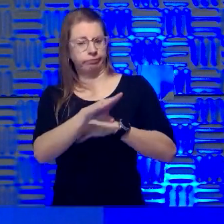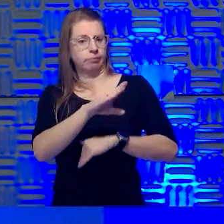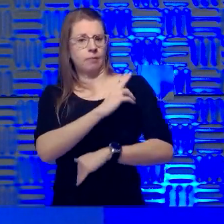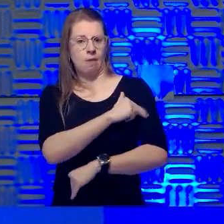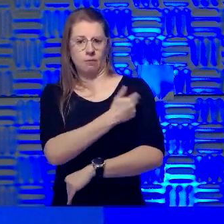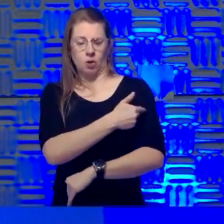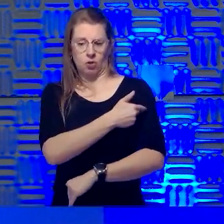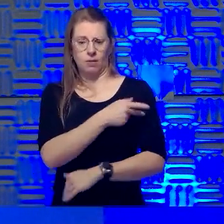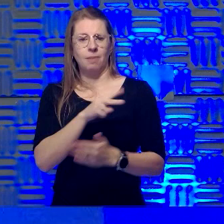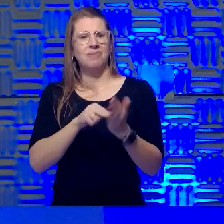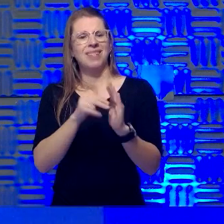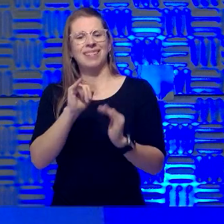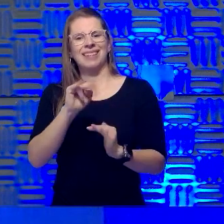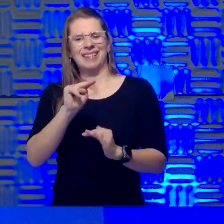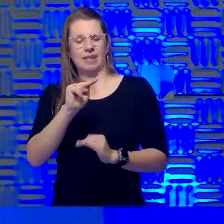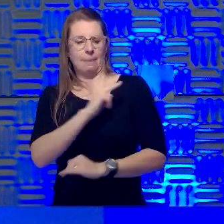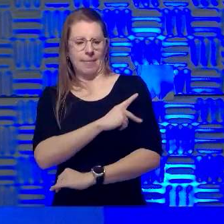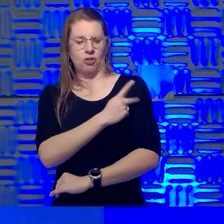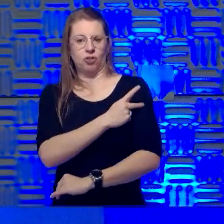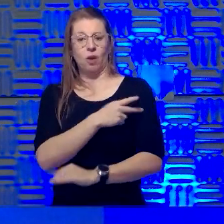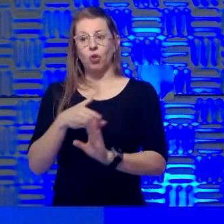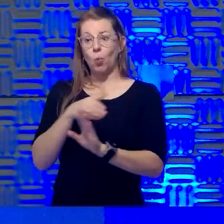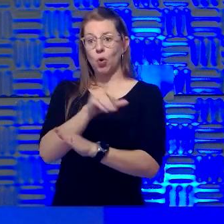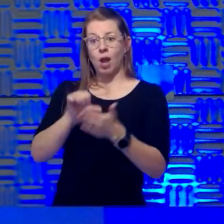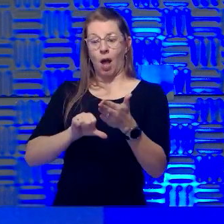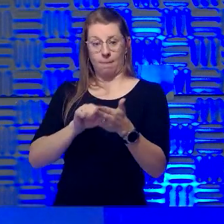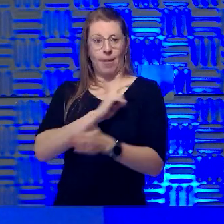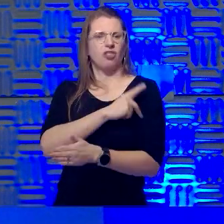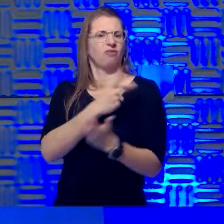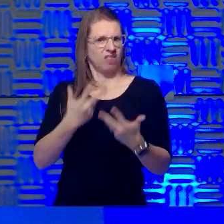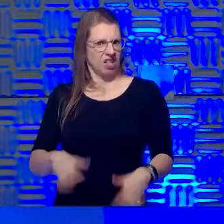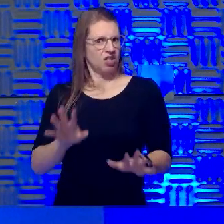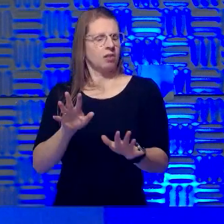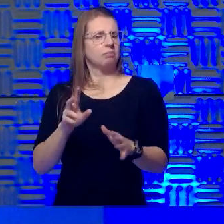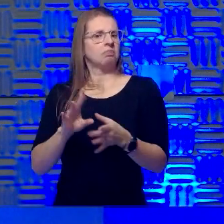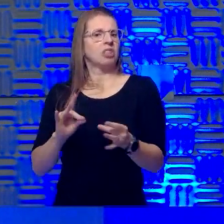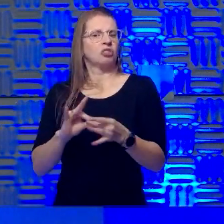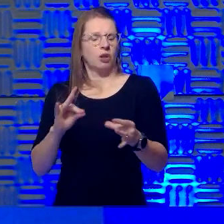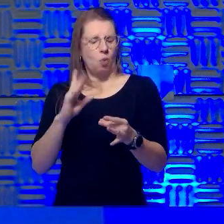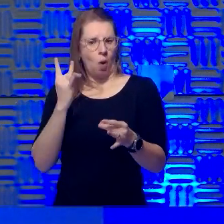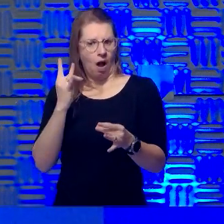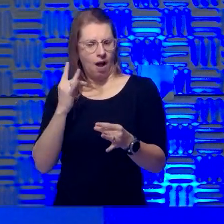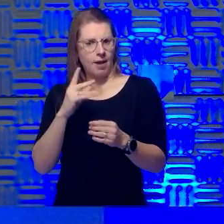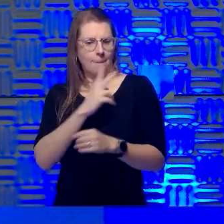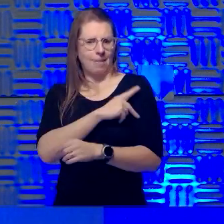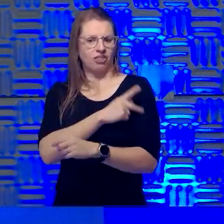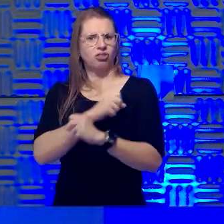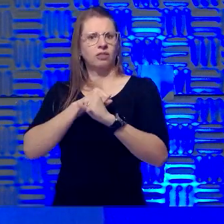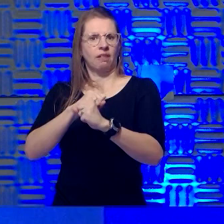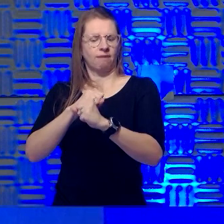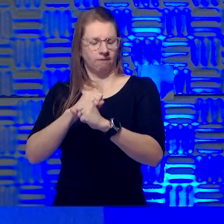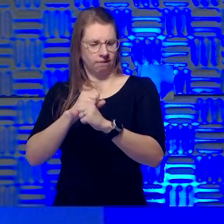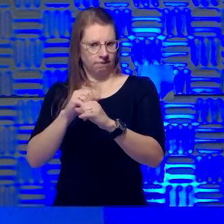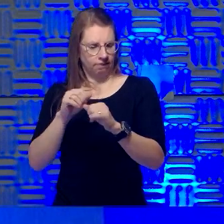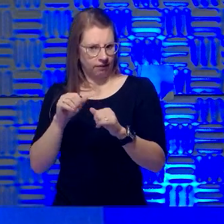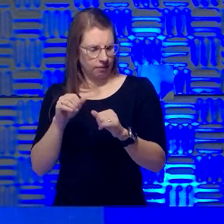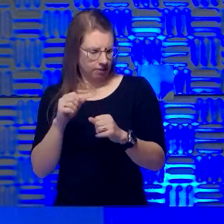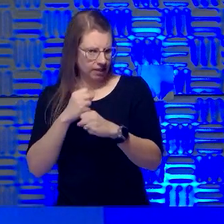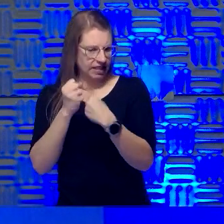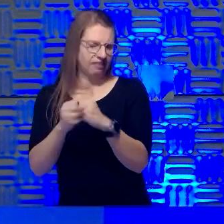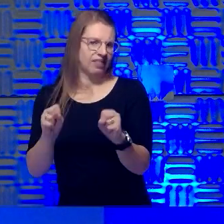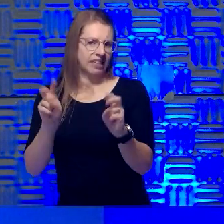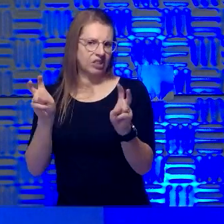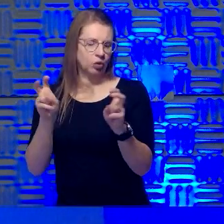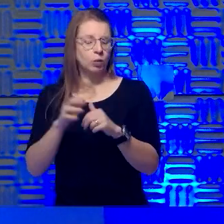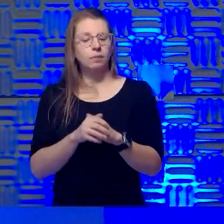are using it for any pre-op patients. As we talked about, it's a patient safety issue. But we are working on the logistics of